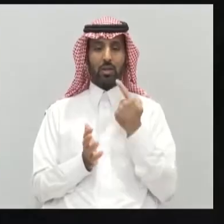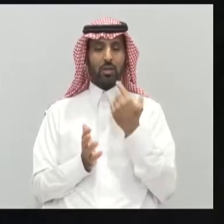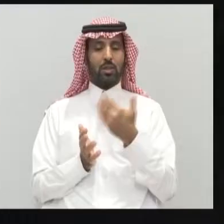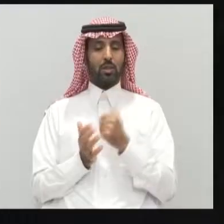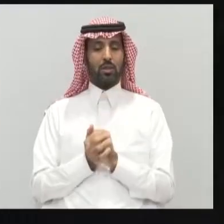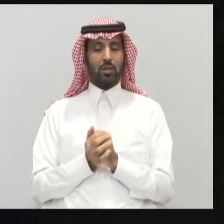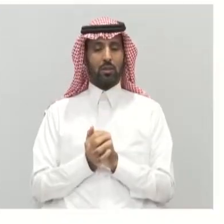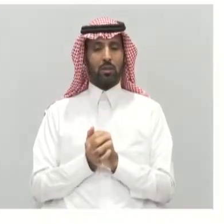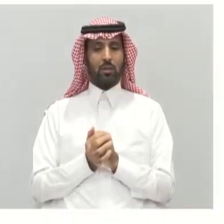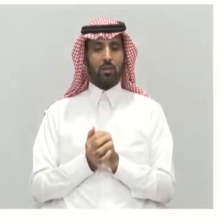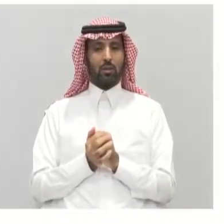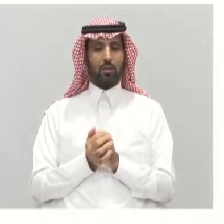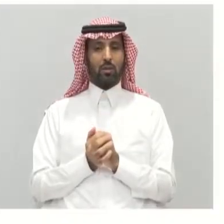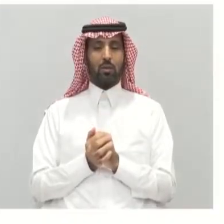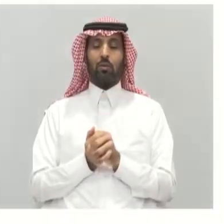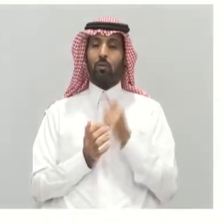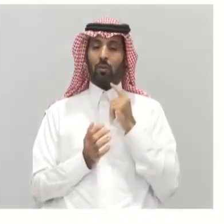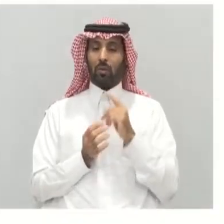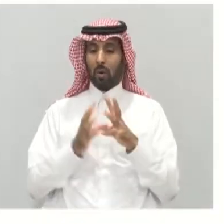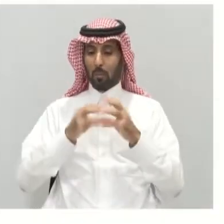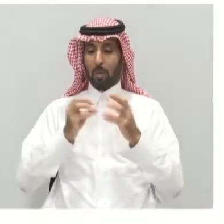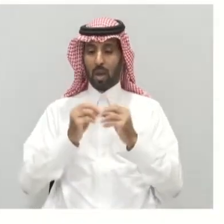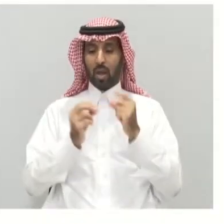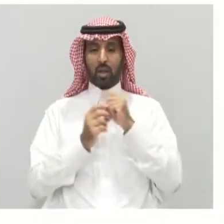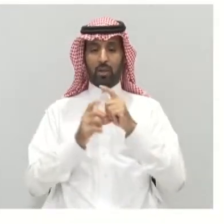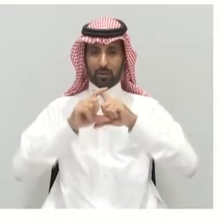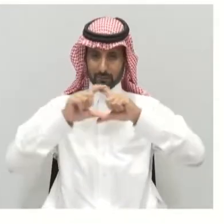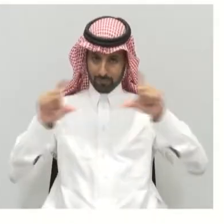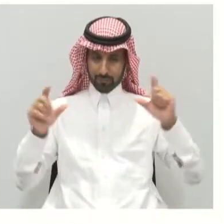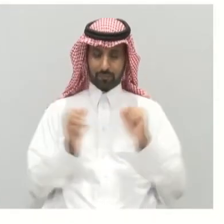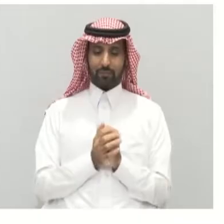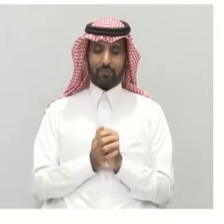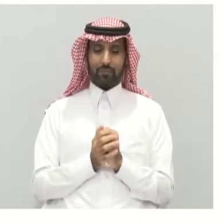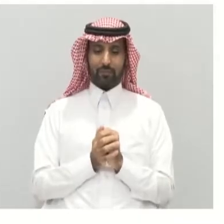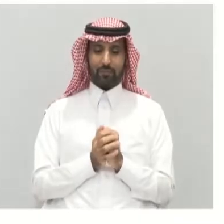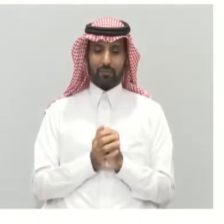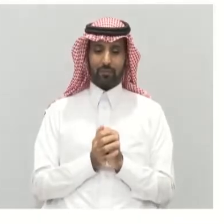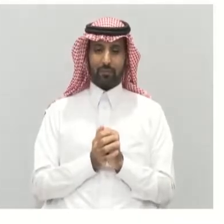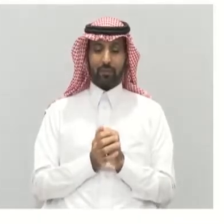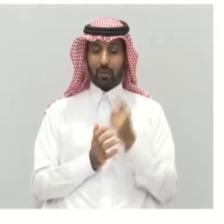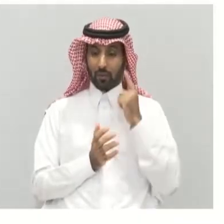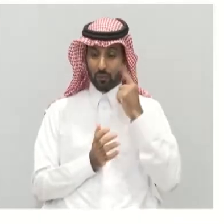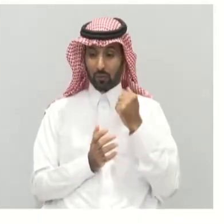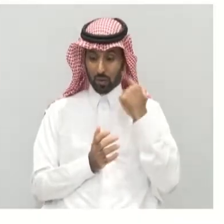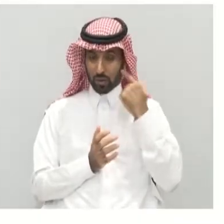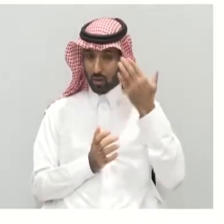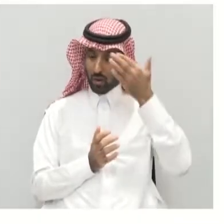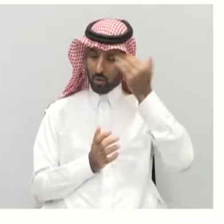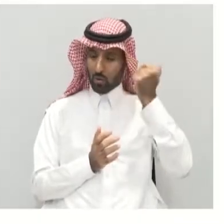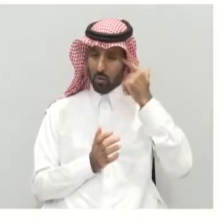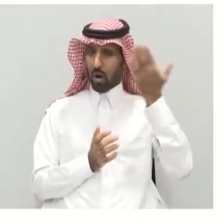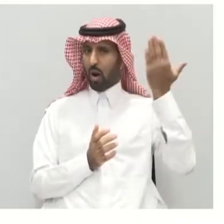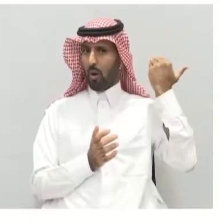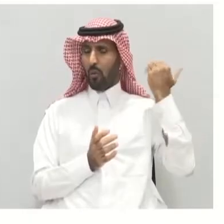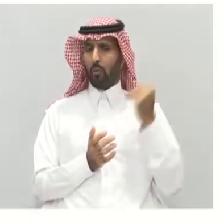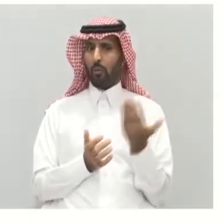today for meaning and function. If we want to remember what we have